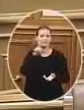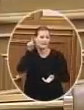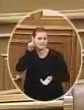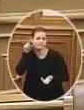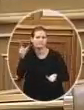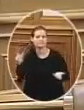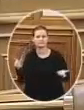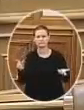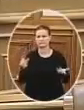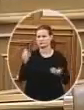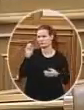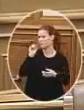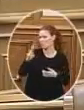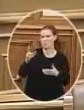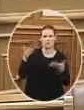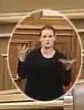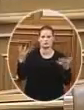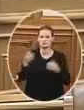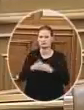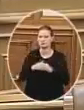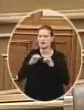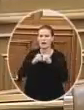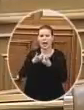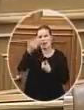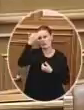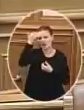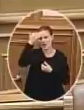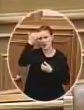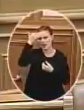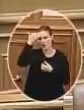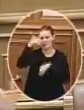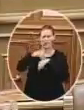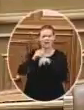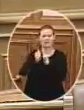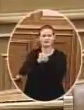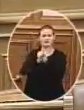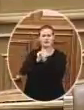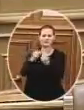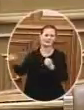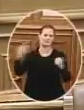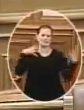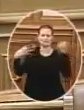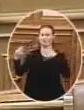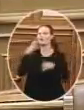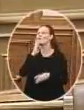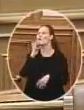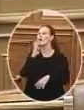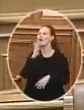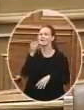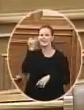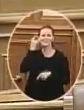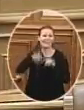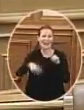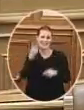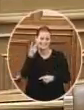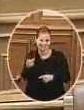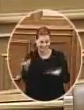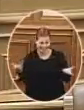or how they'll know they're at the races by being sprayed with water if they can't see.